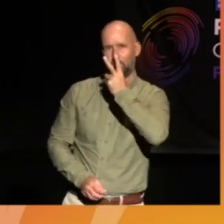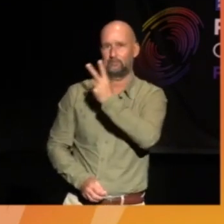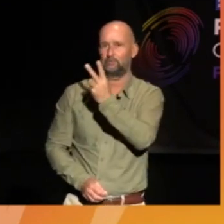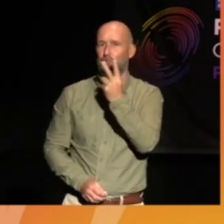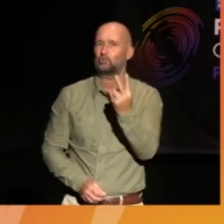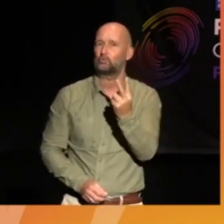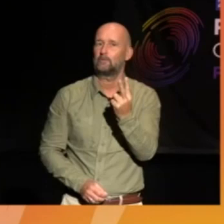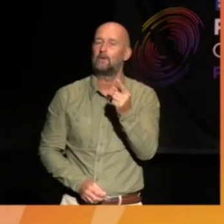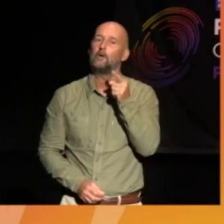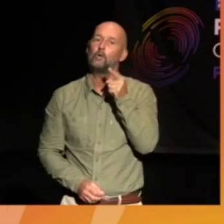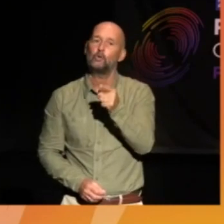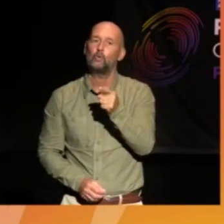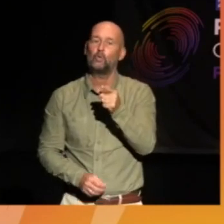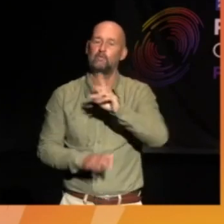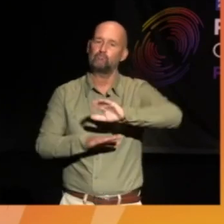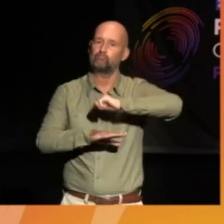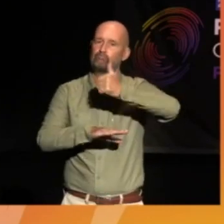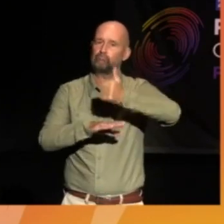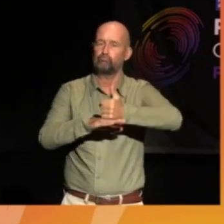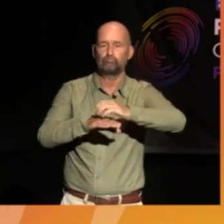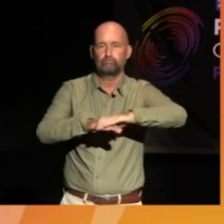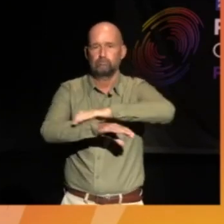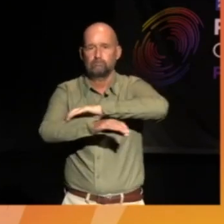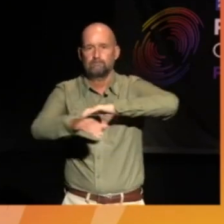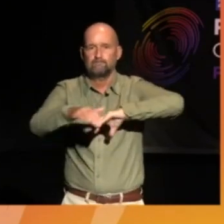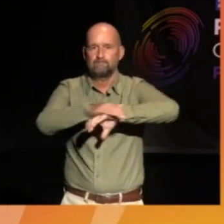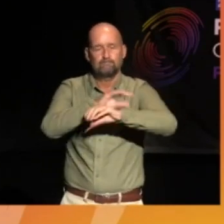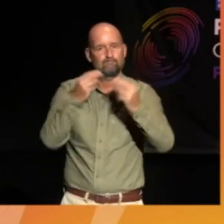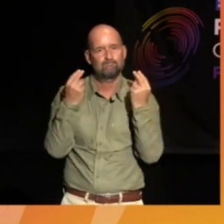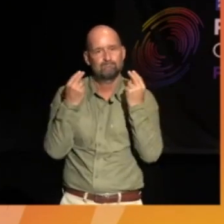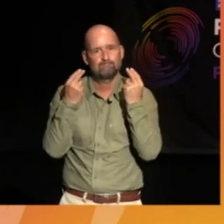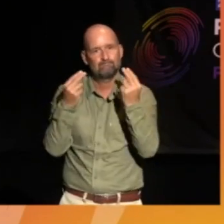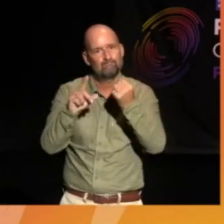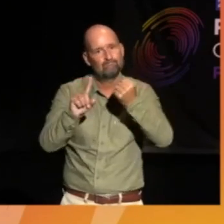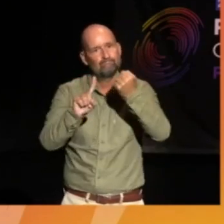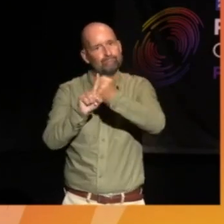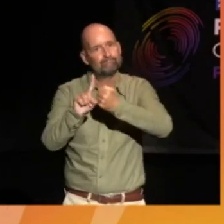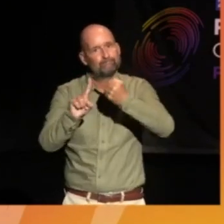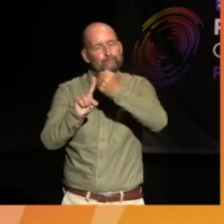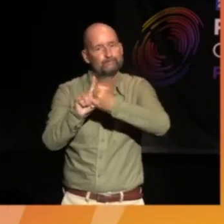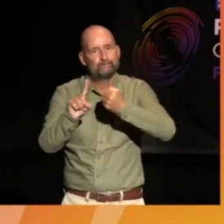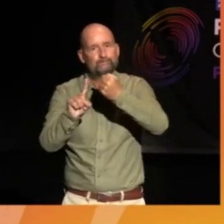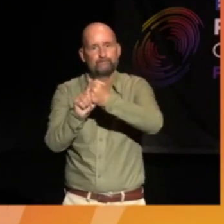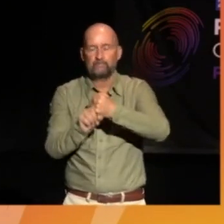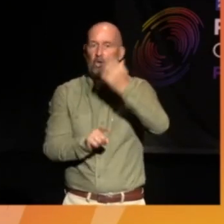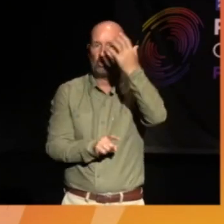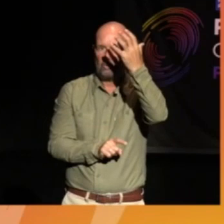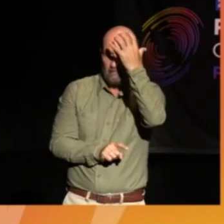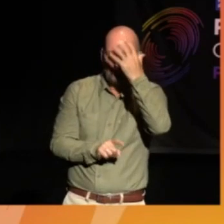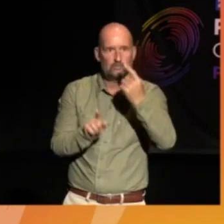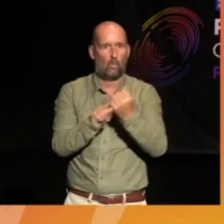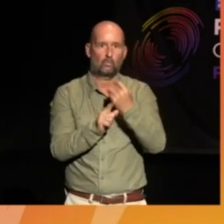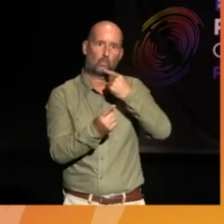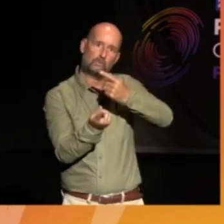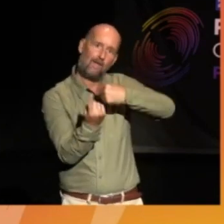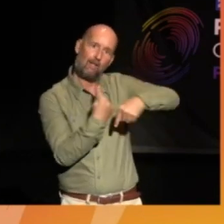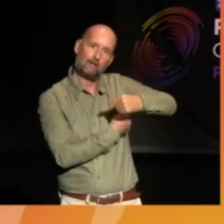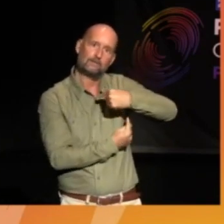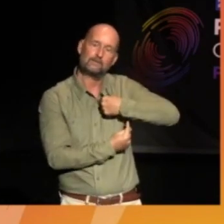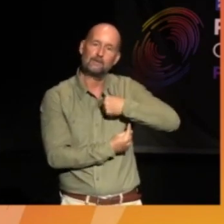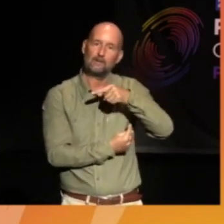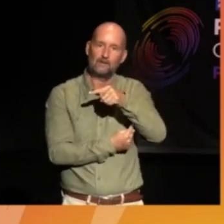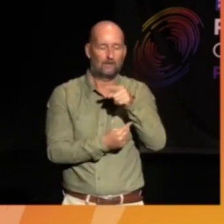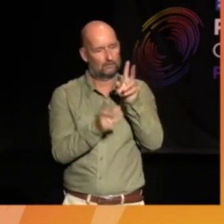an activist movement now, trying to bring the attention of governments and people like ourselves to the problem? Is that, I